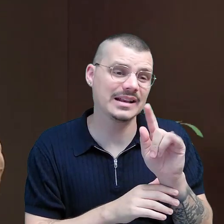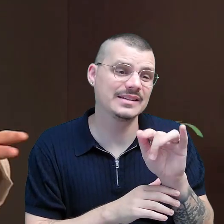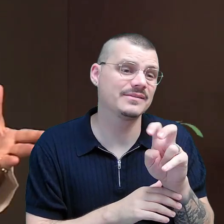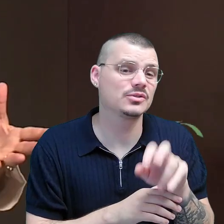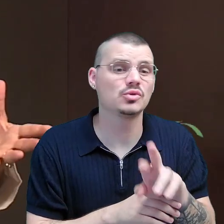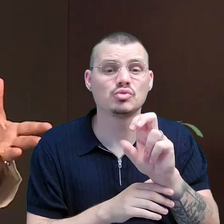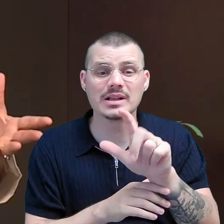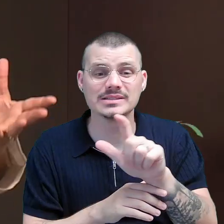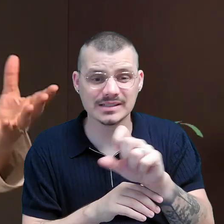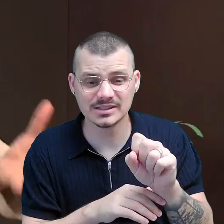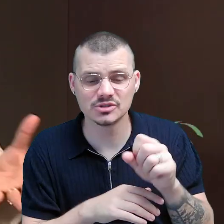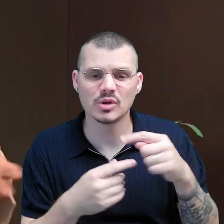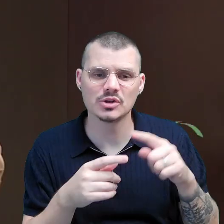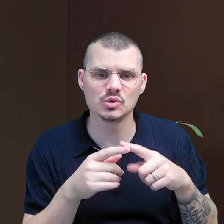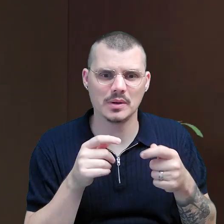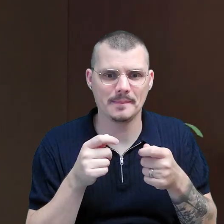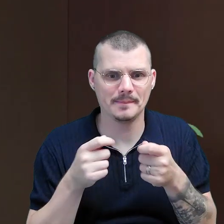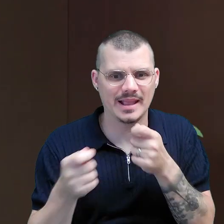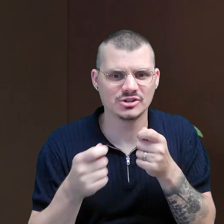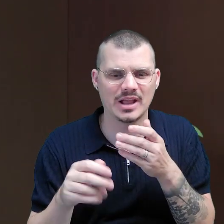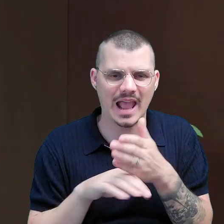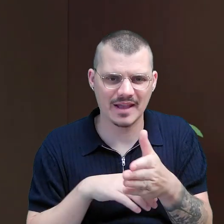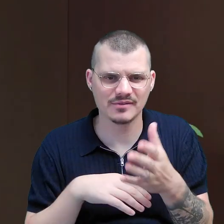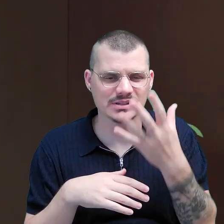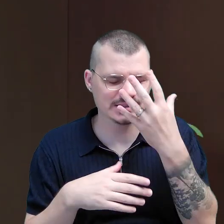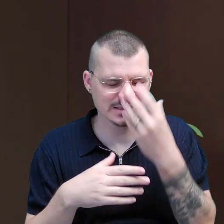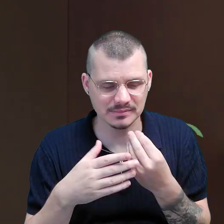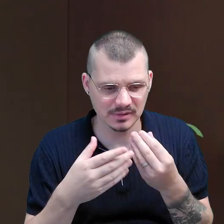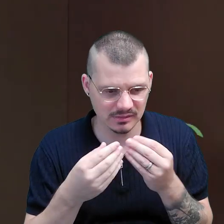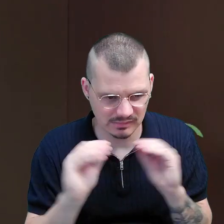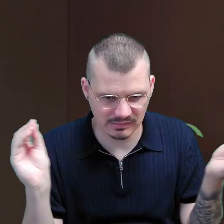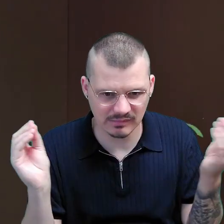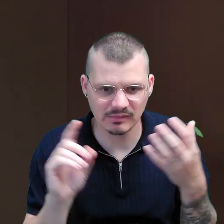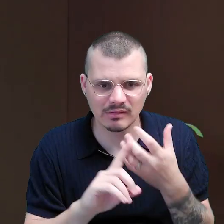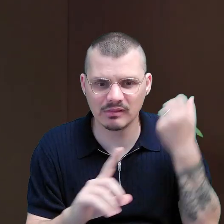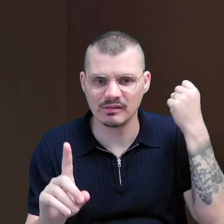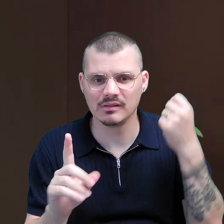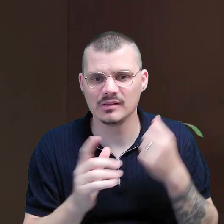as a way to manage after they've been sleep deprived.